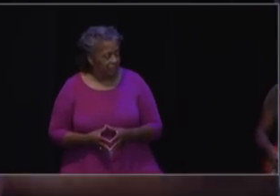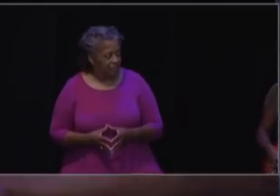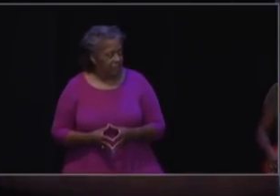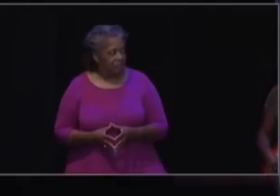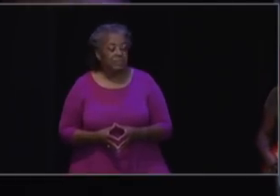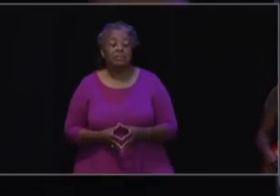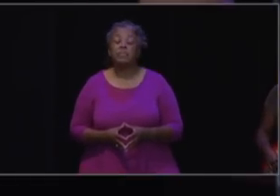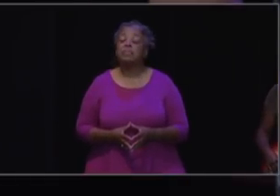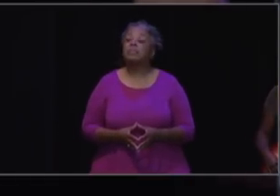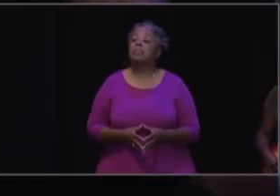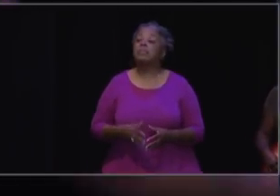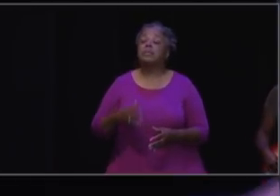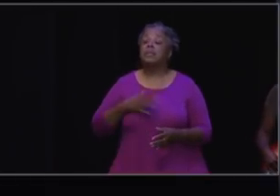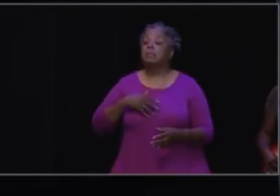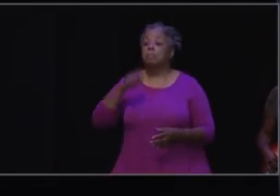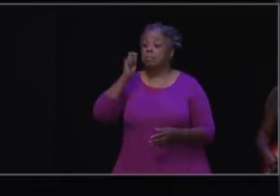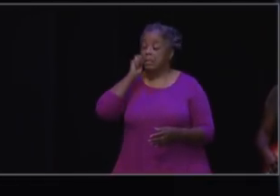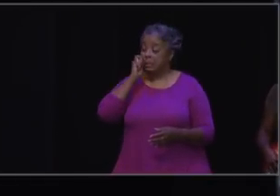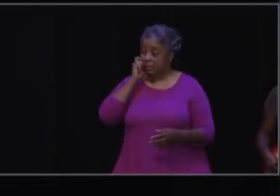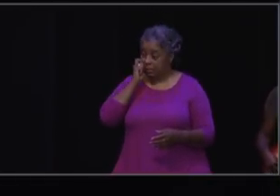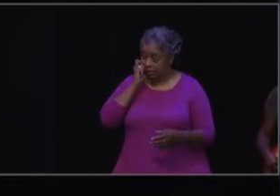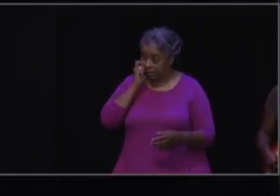My skin is black.